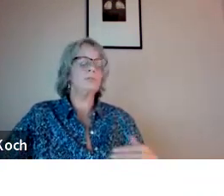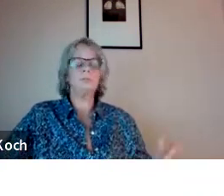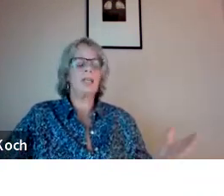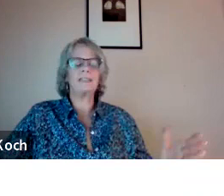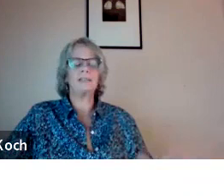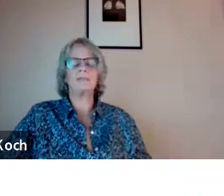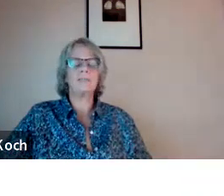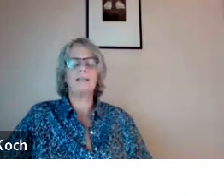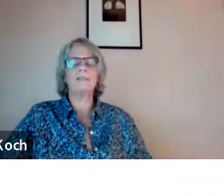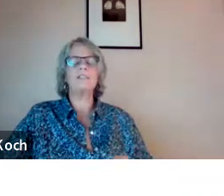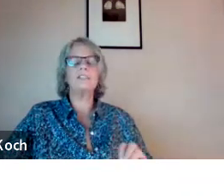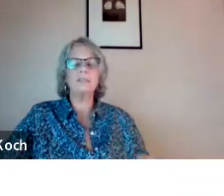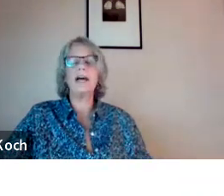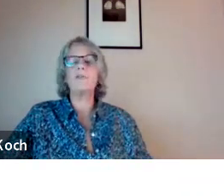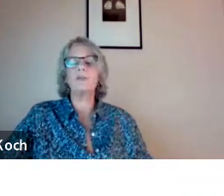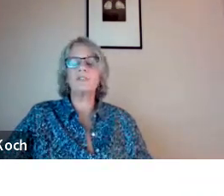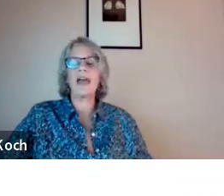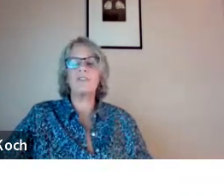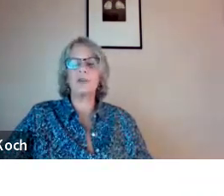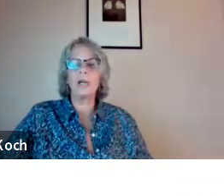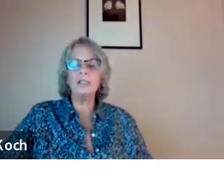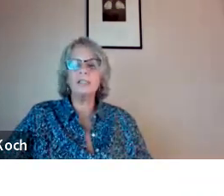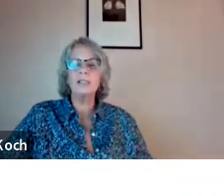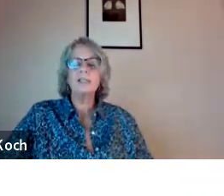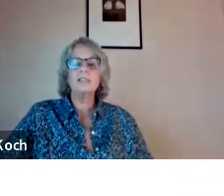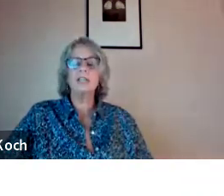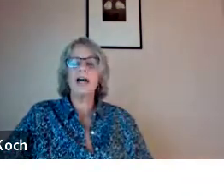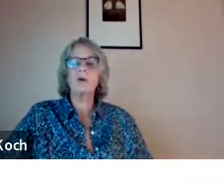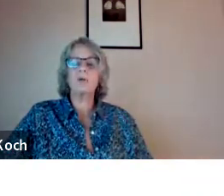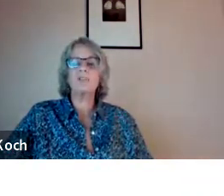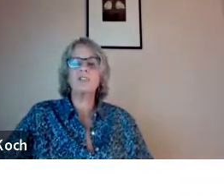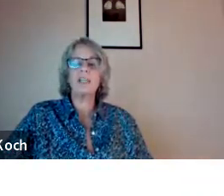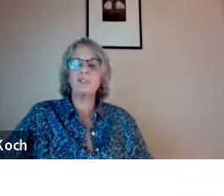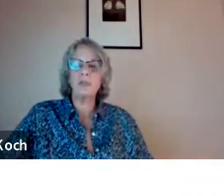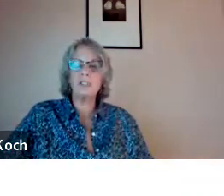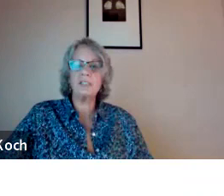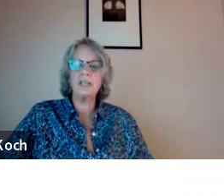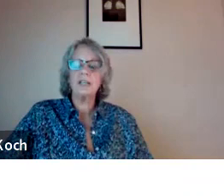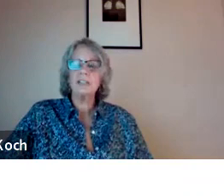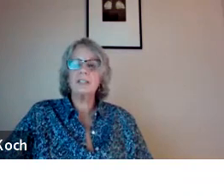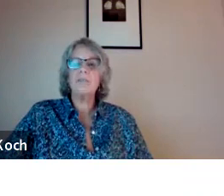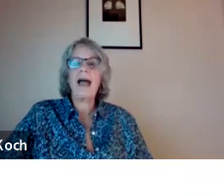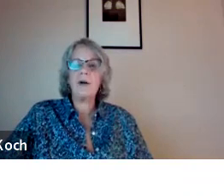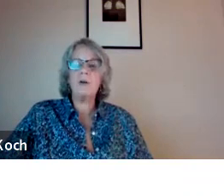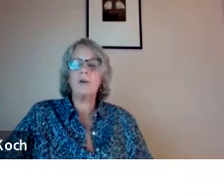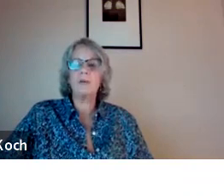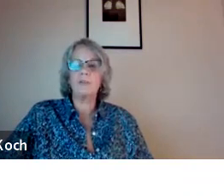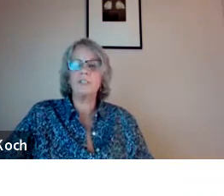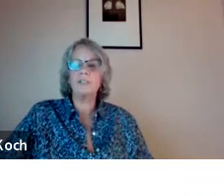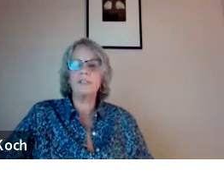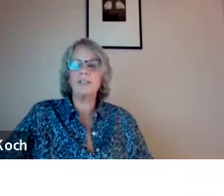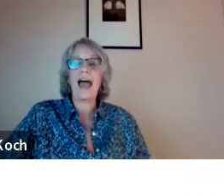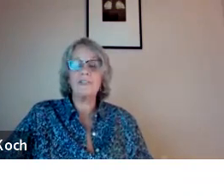tools, like I said, that still allow a person to have their rights, still allow a person to make choices, still empower